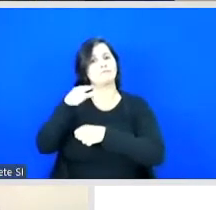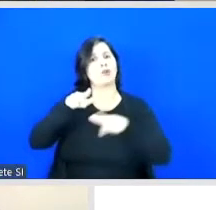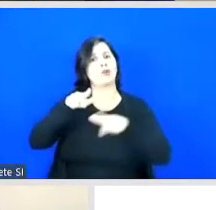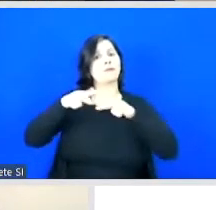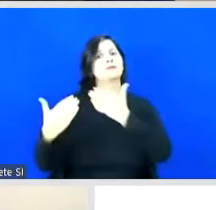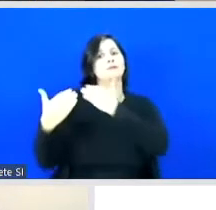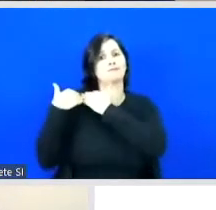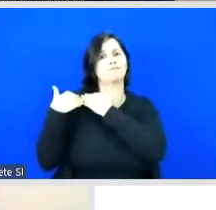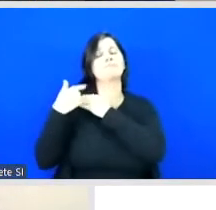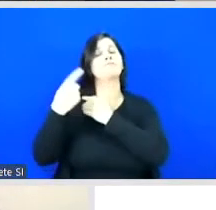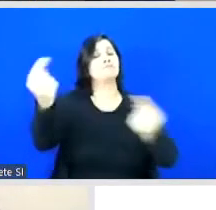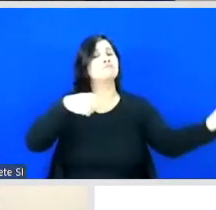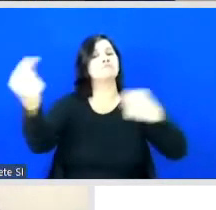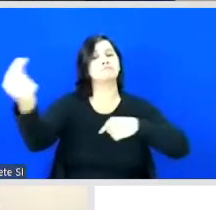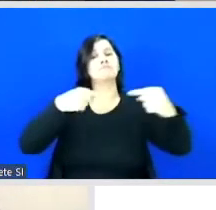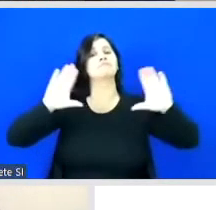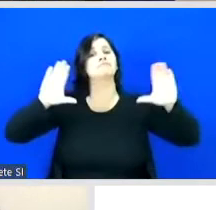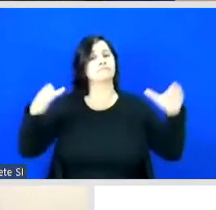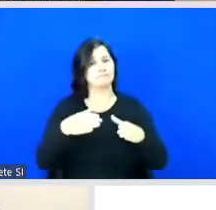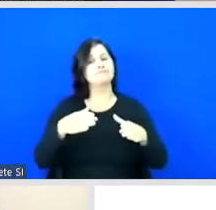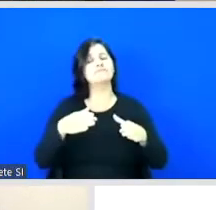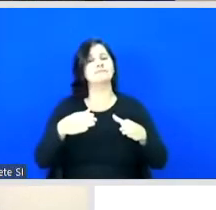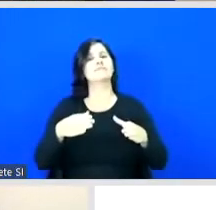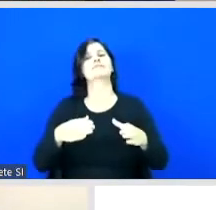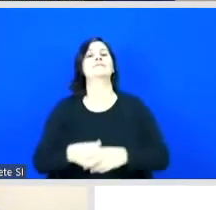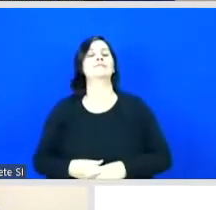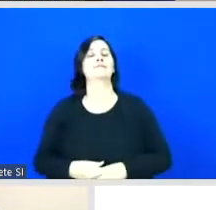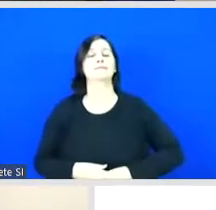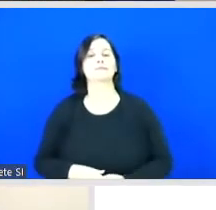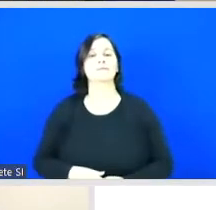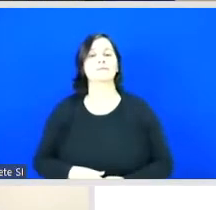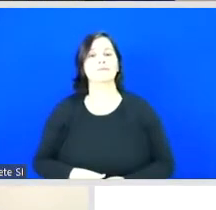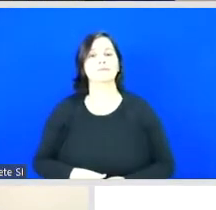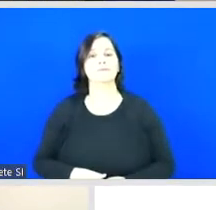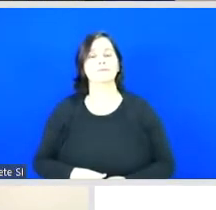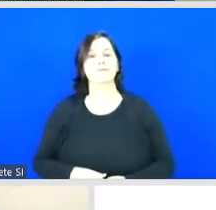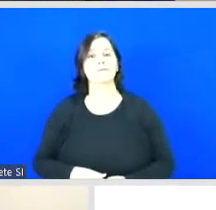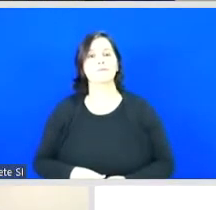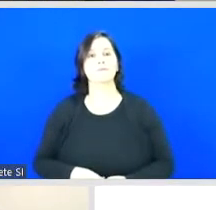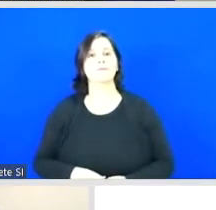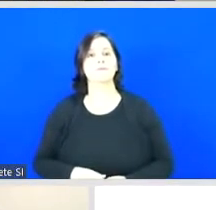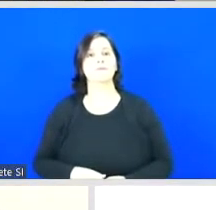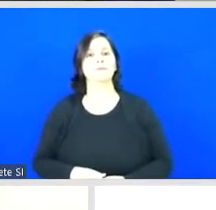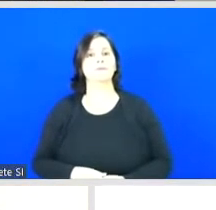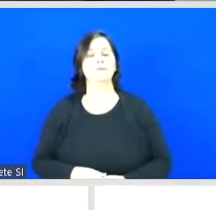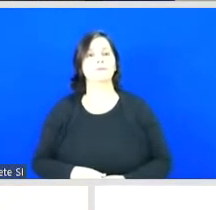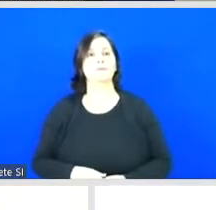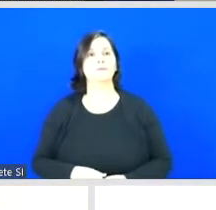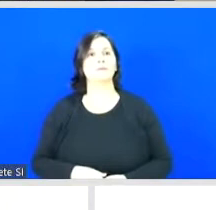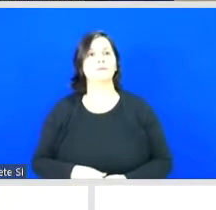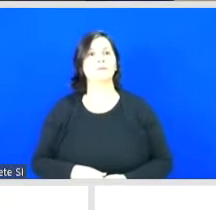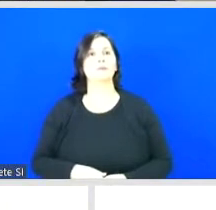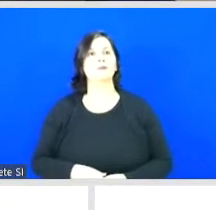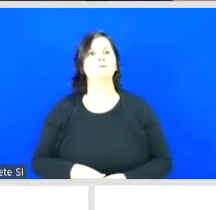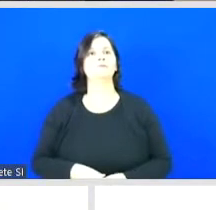business plan, when they have a business development strategy, they're able to get funding